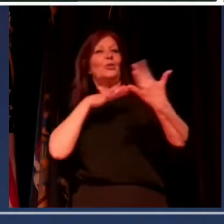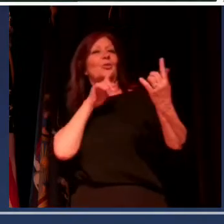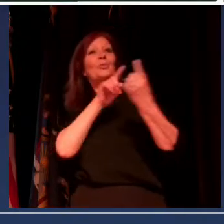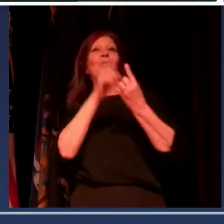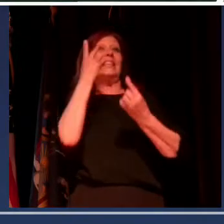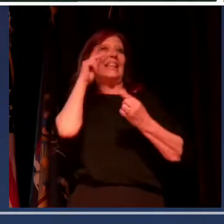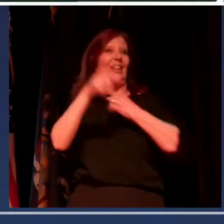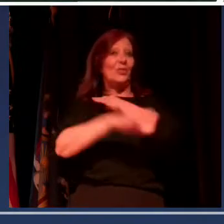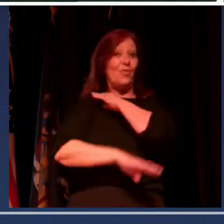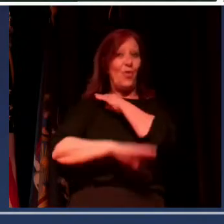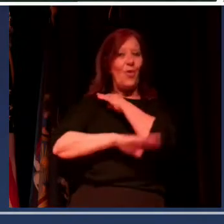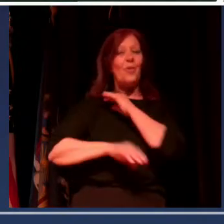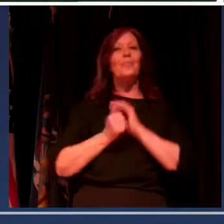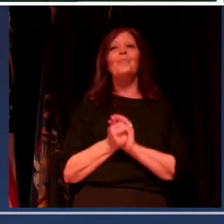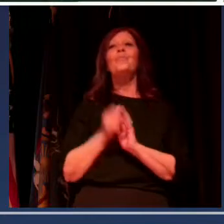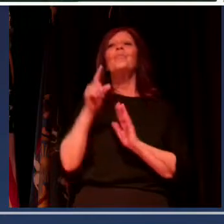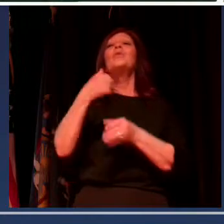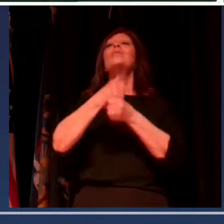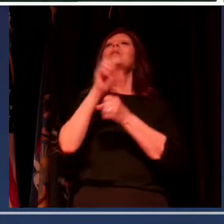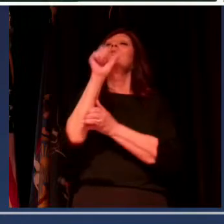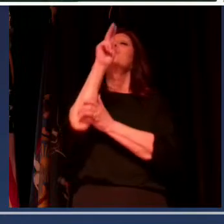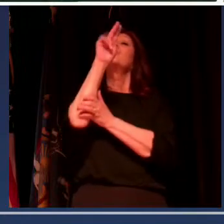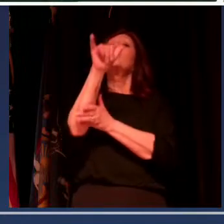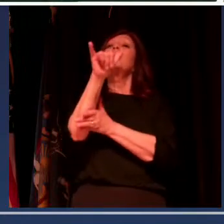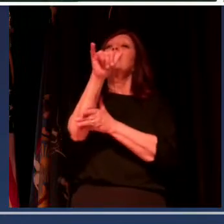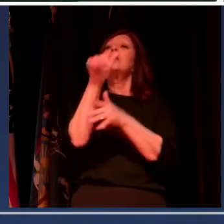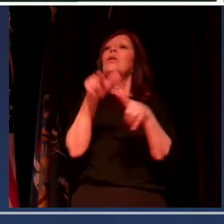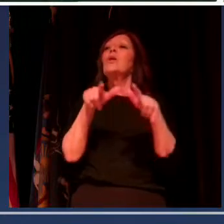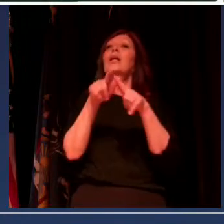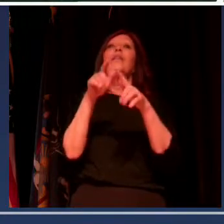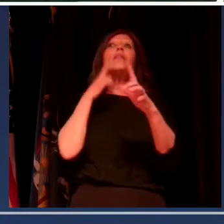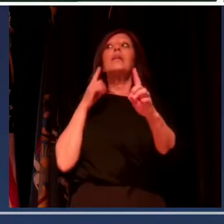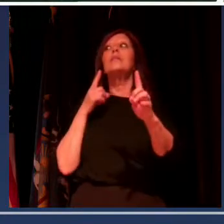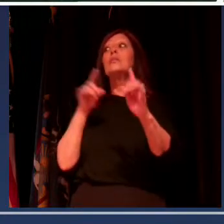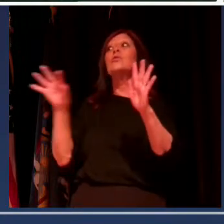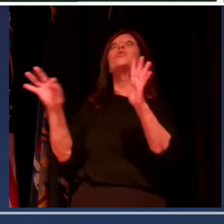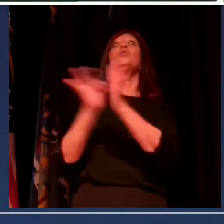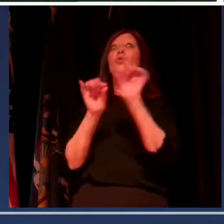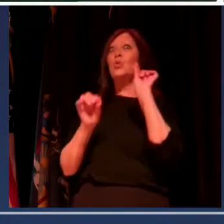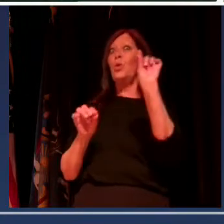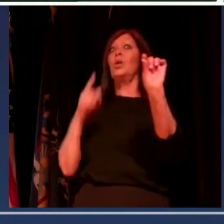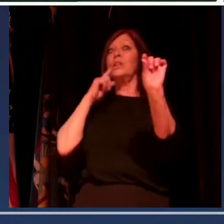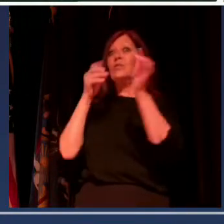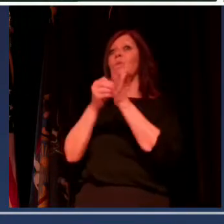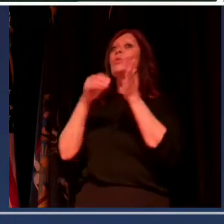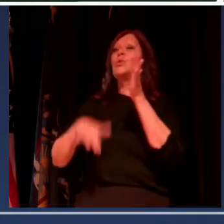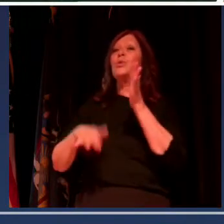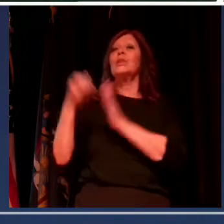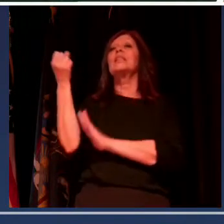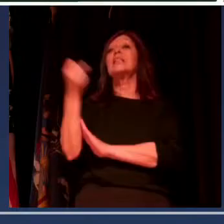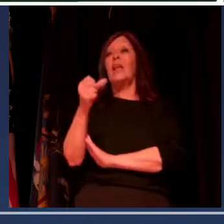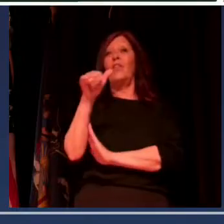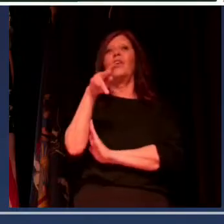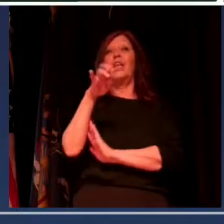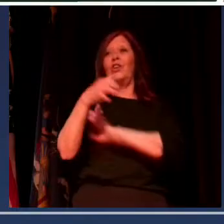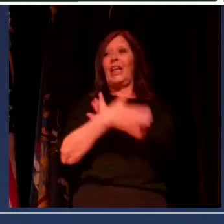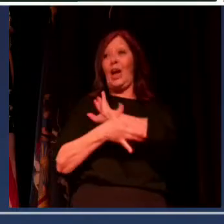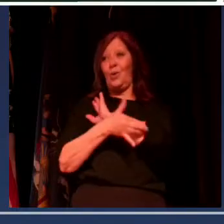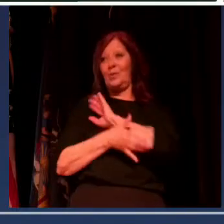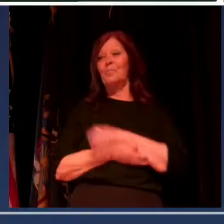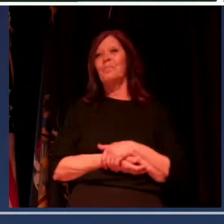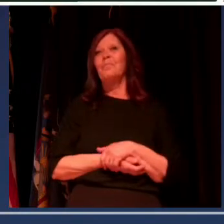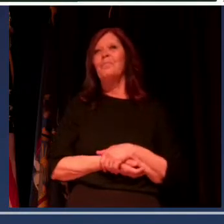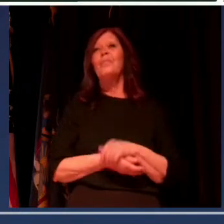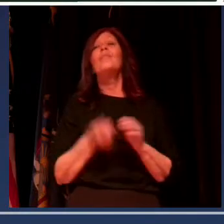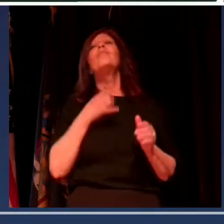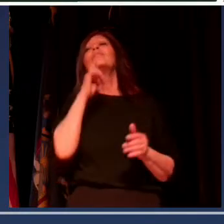fall. This will make the SUNY Erie location the destination choice for students in Southern Erie County.